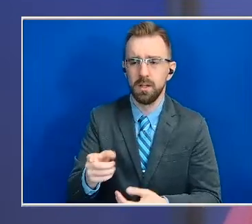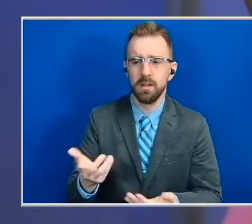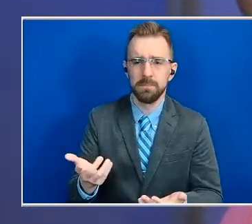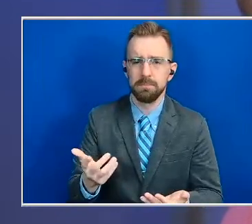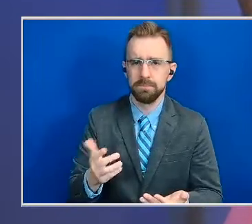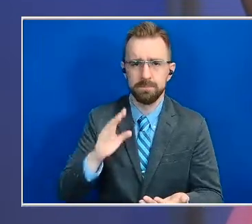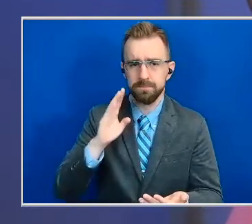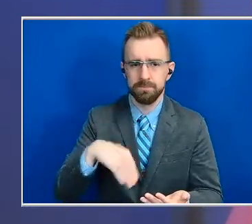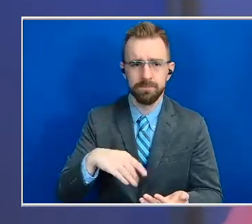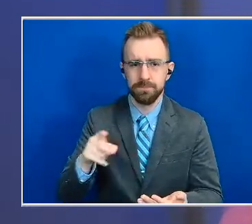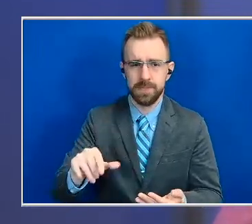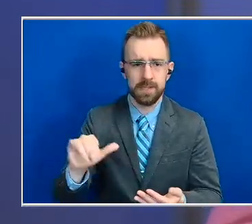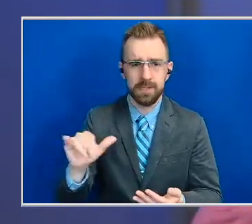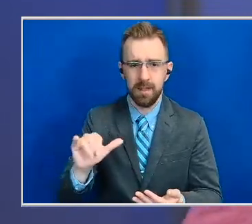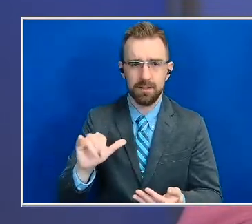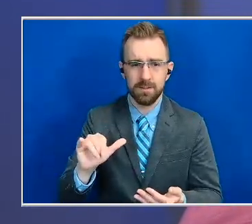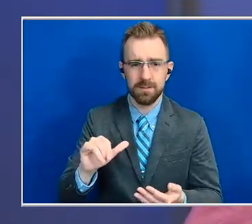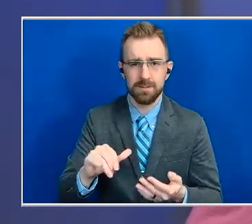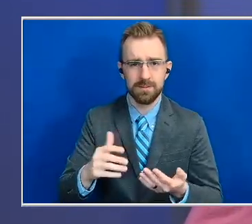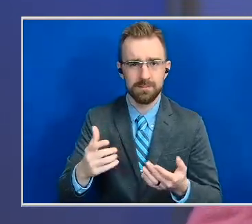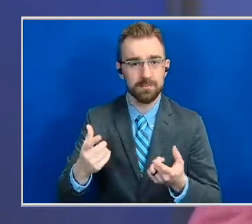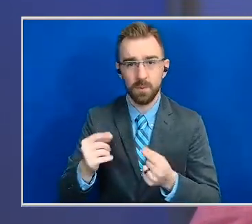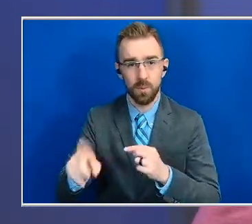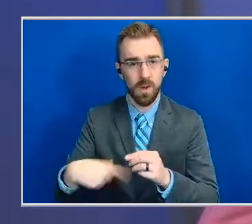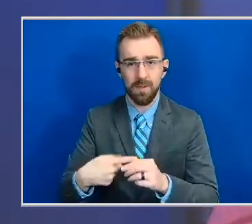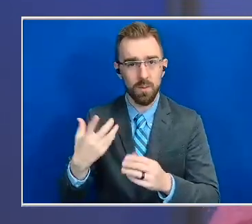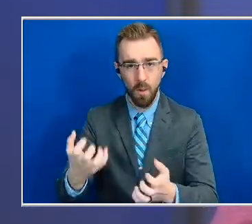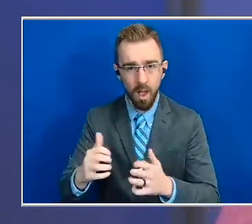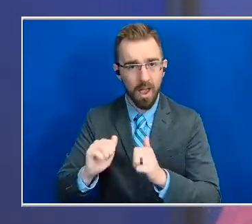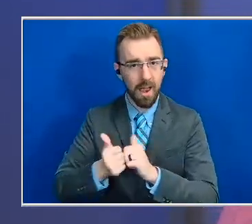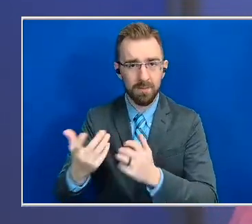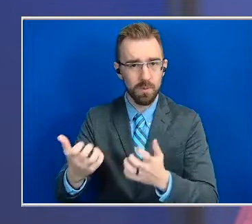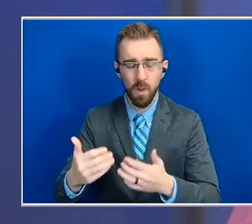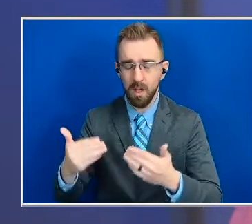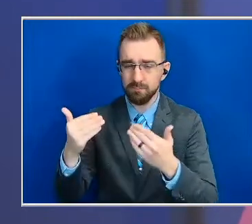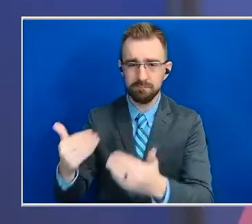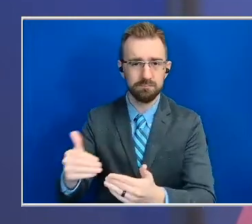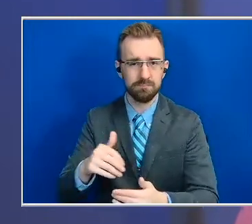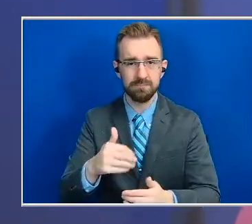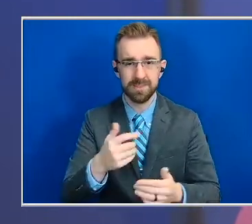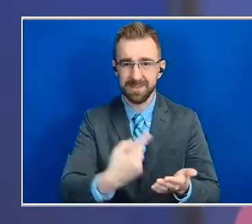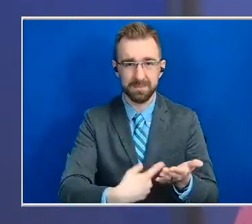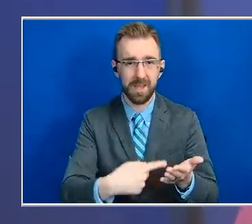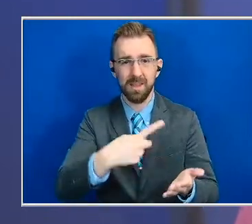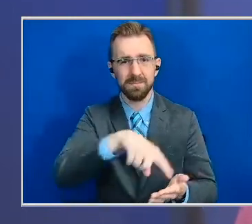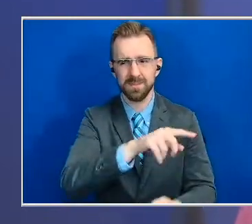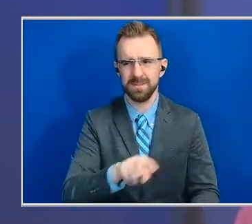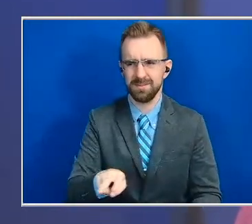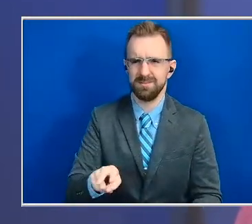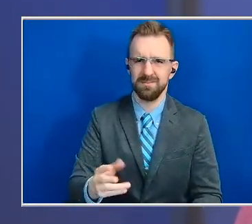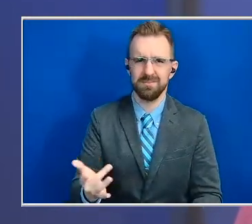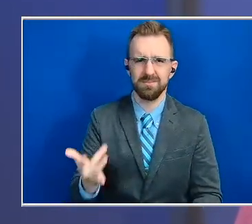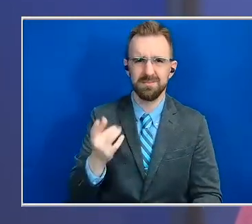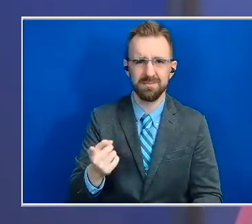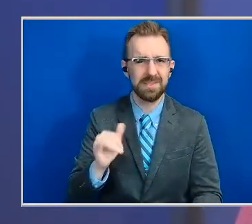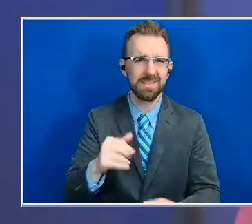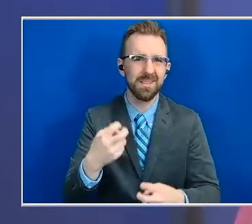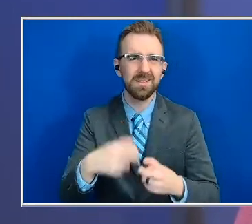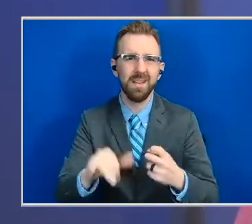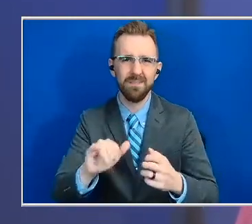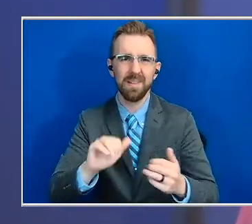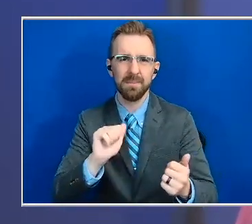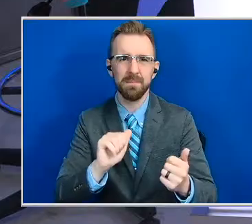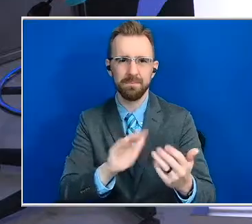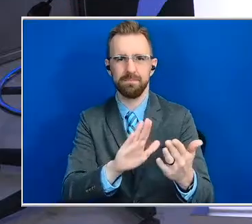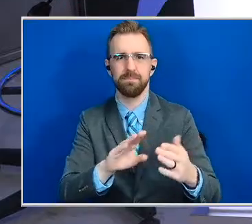like, do it whenever you want to, however you want to, but not everybody's like that. So that's really hard, and that's a big barrier for I think a lot of parents.